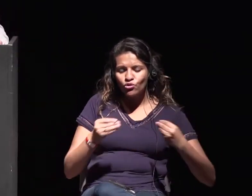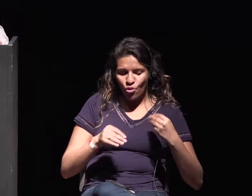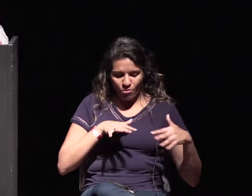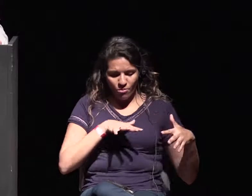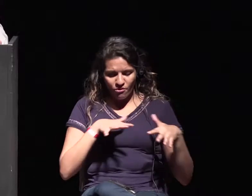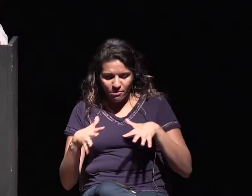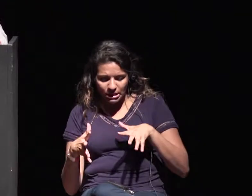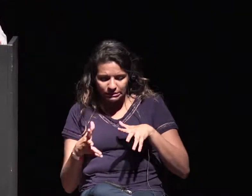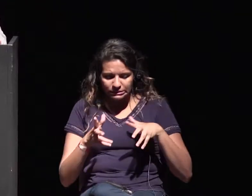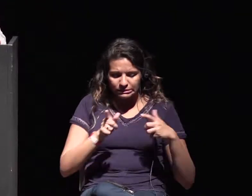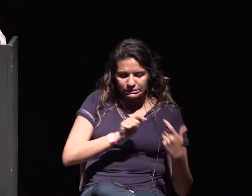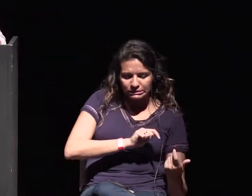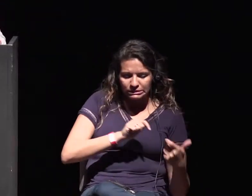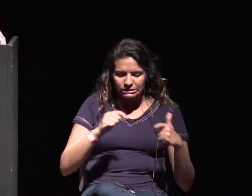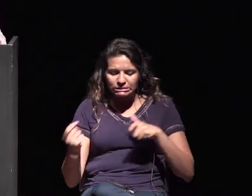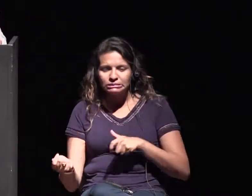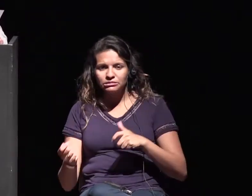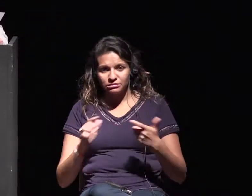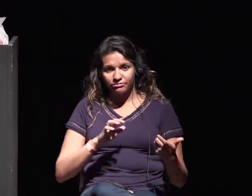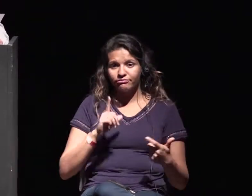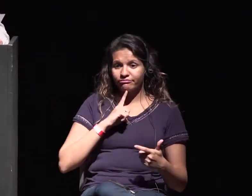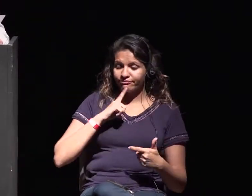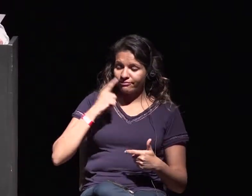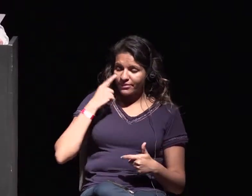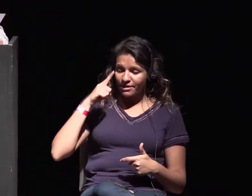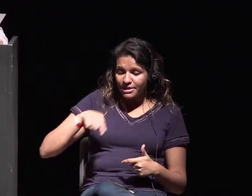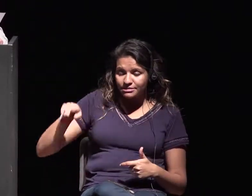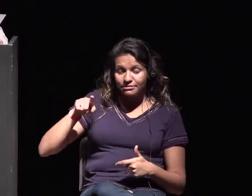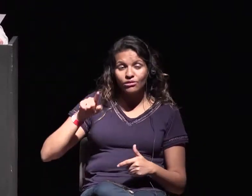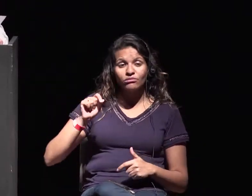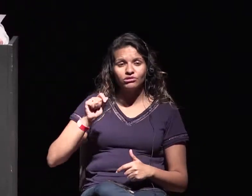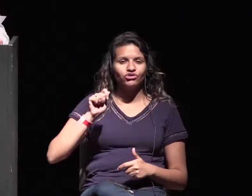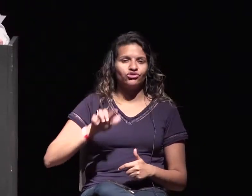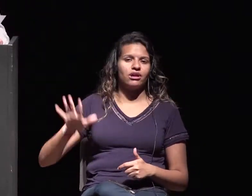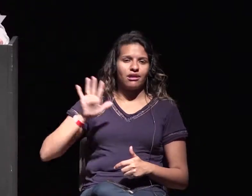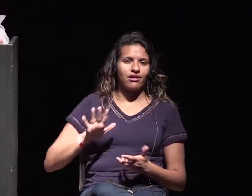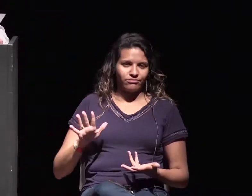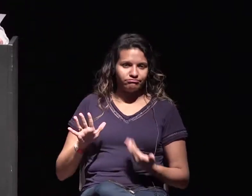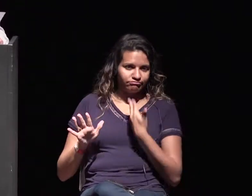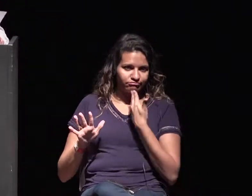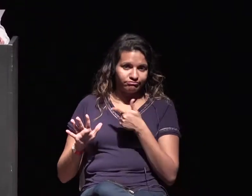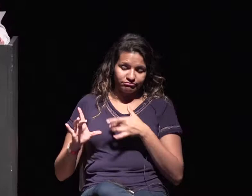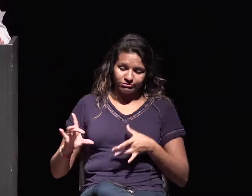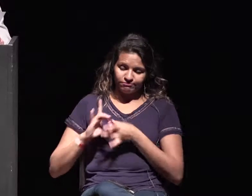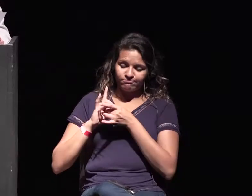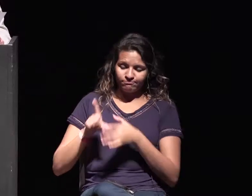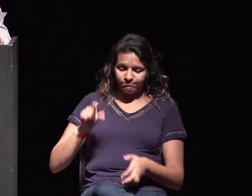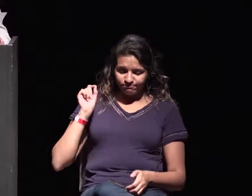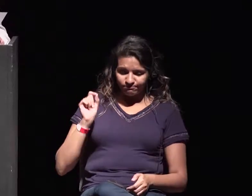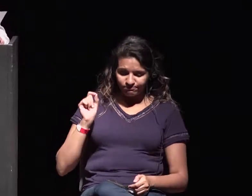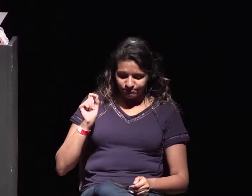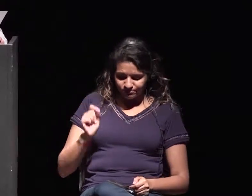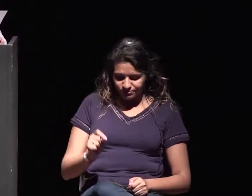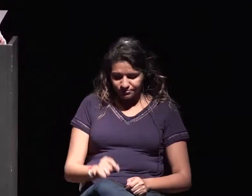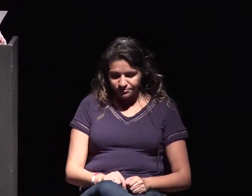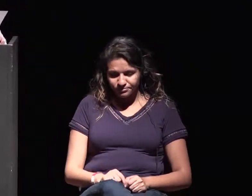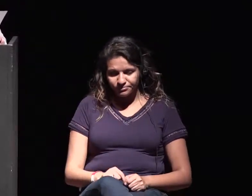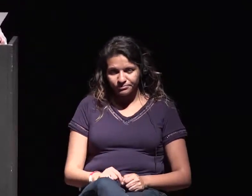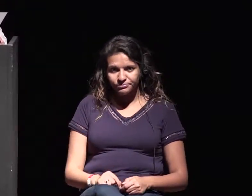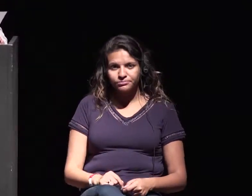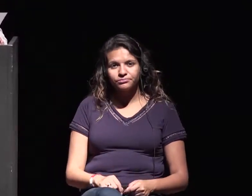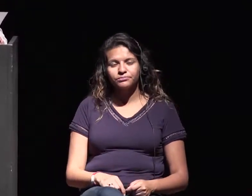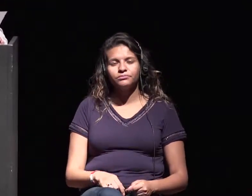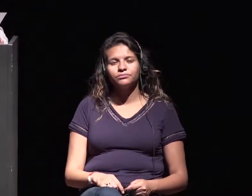worked its overall unity. To realize an exhibition is to modulate a counterform.